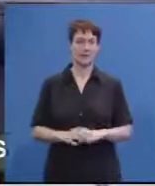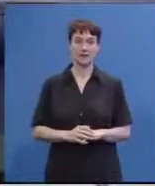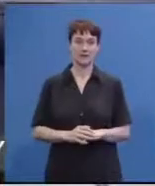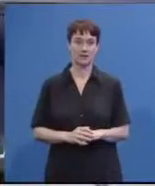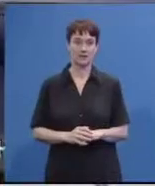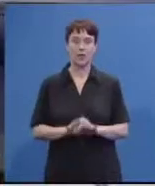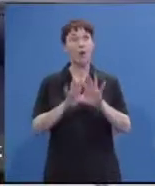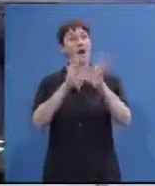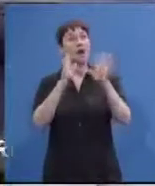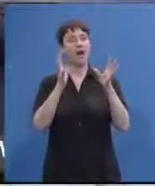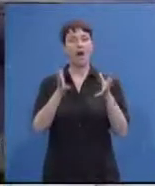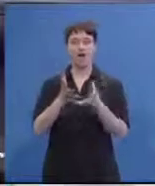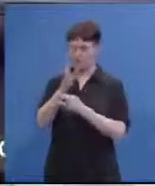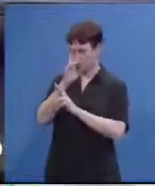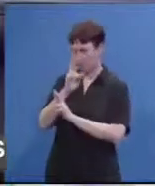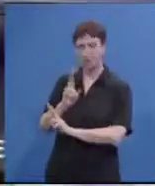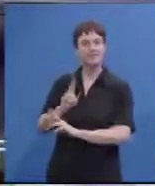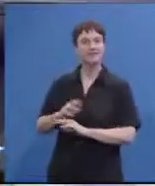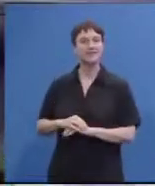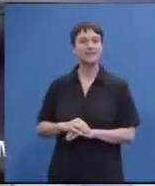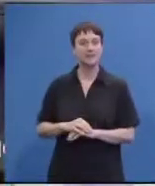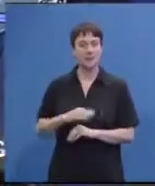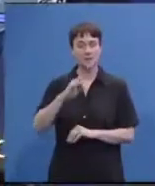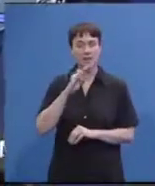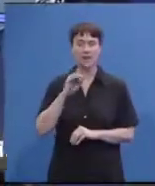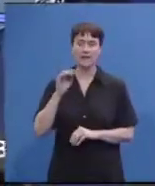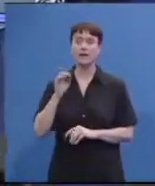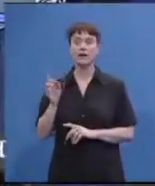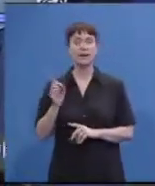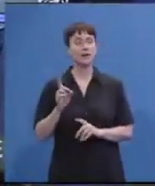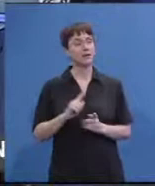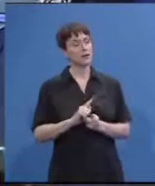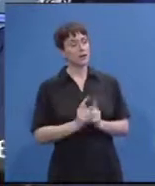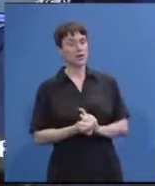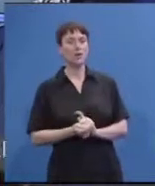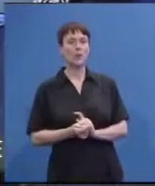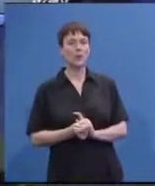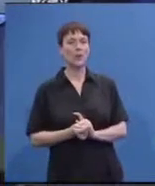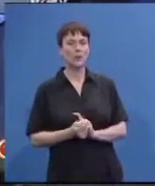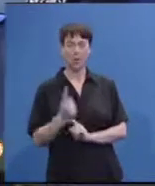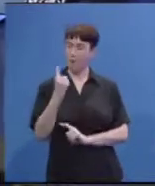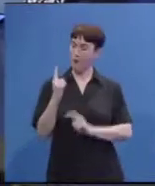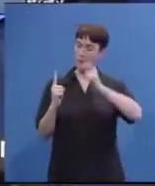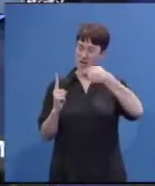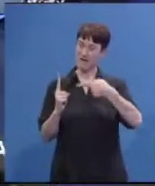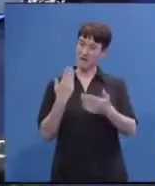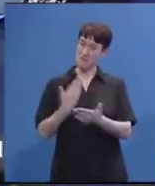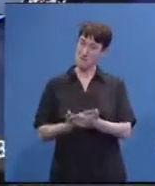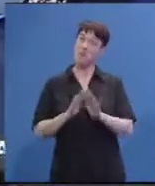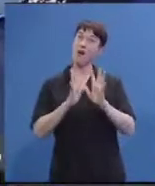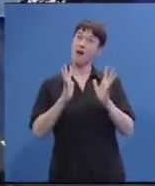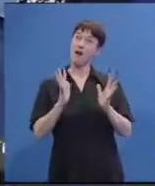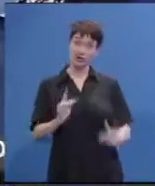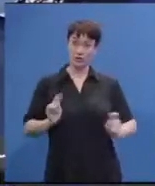around. It's absolutely a massive impact, you know, in terms of just one human being with so much great value